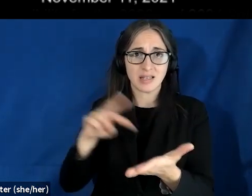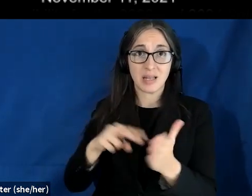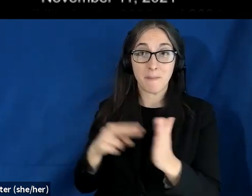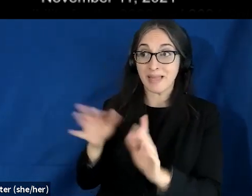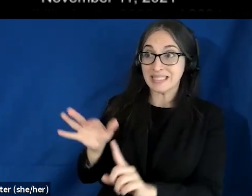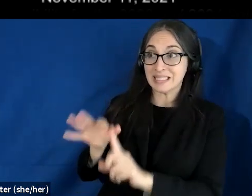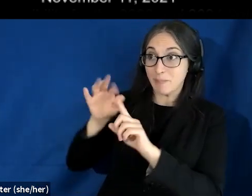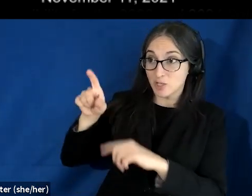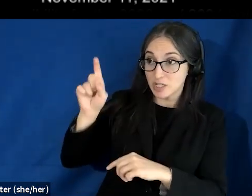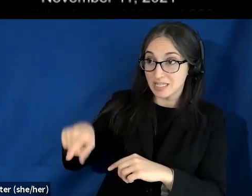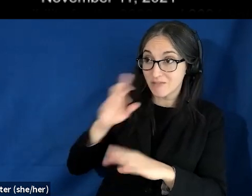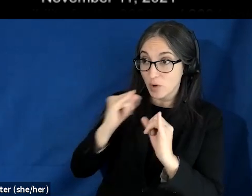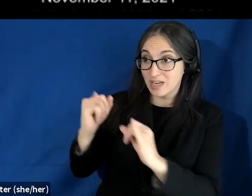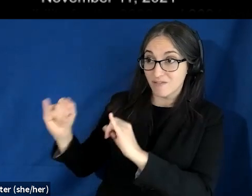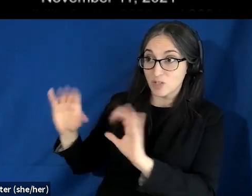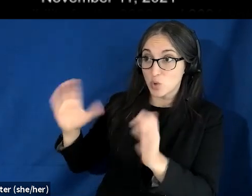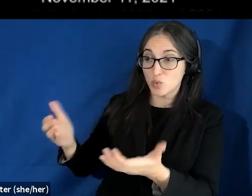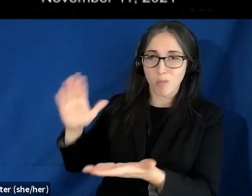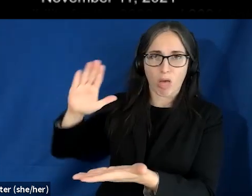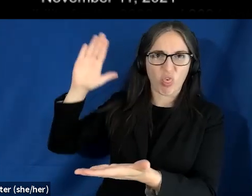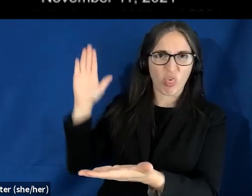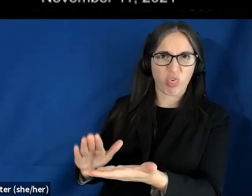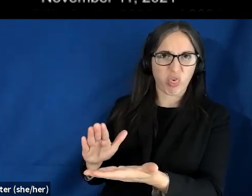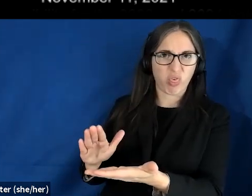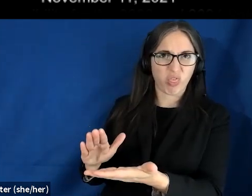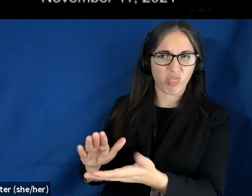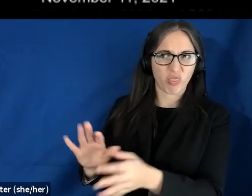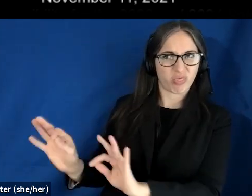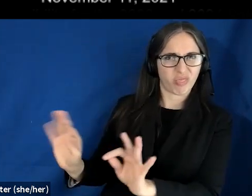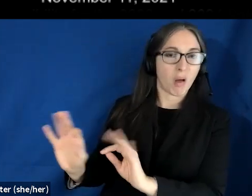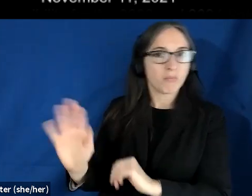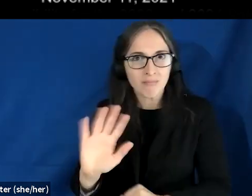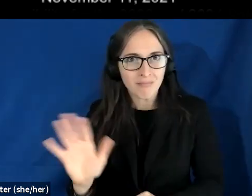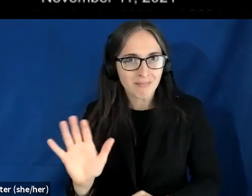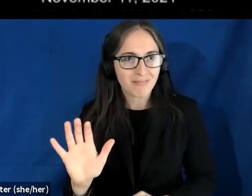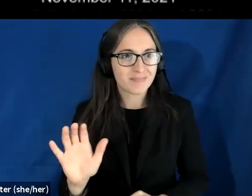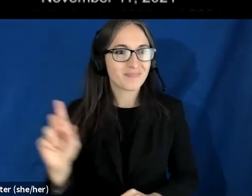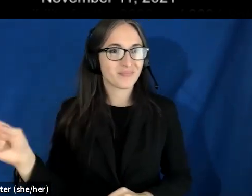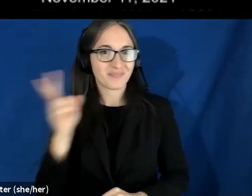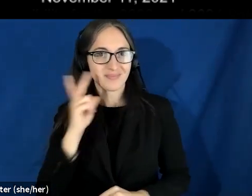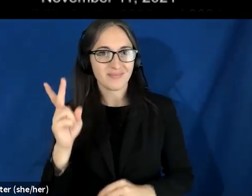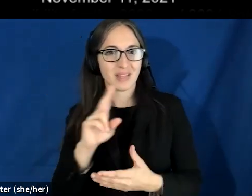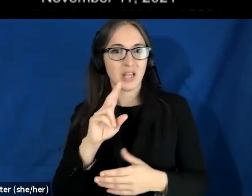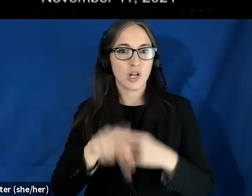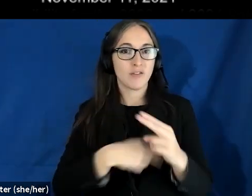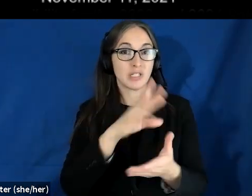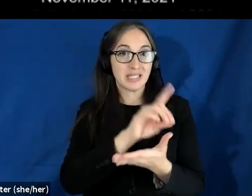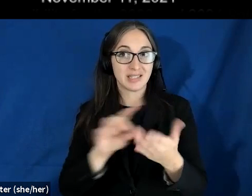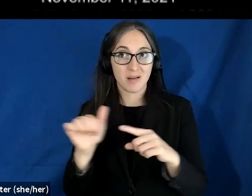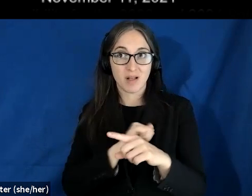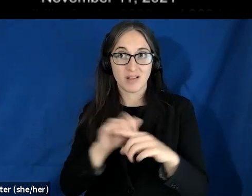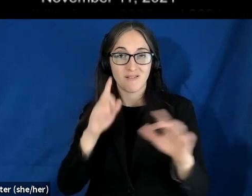needs of individual groups. I don't see that at all. And this is the way I look at it. There's an image here on the screen. Universal design practices for everyone